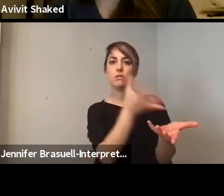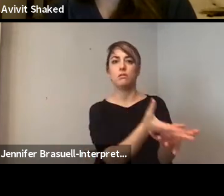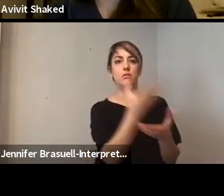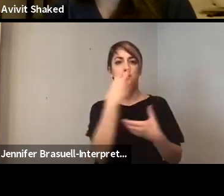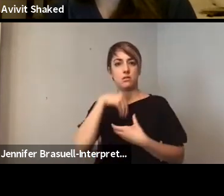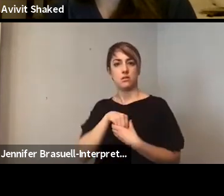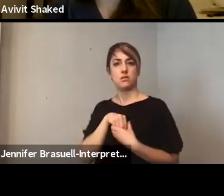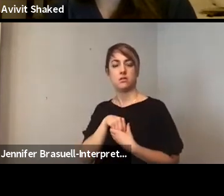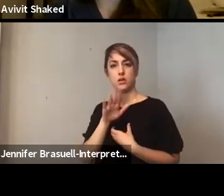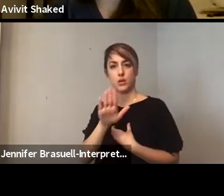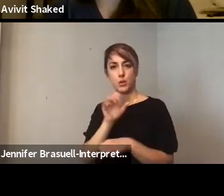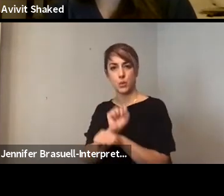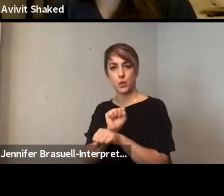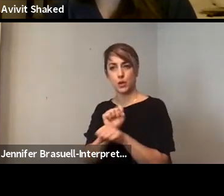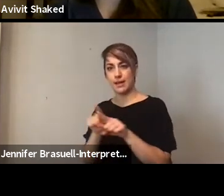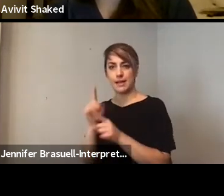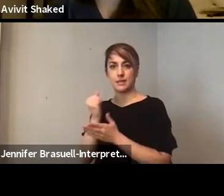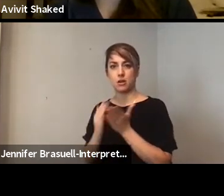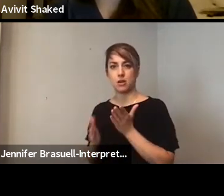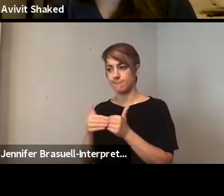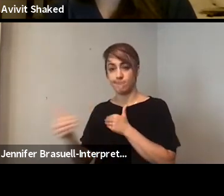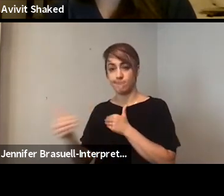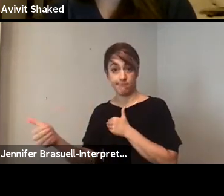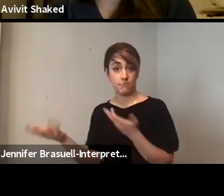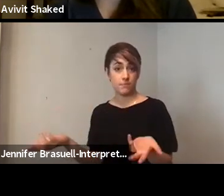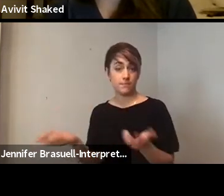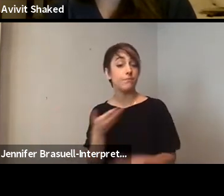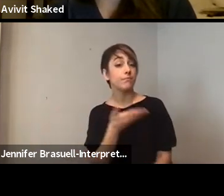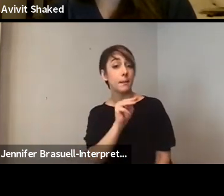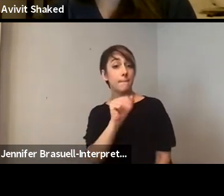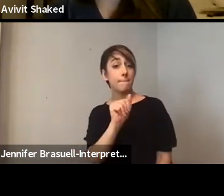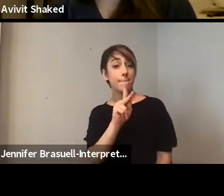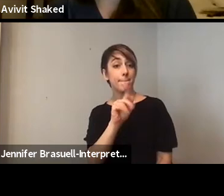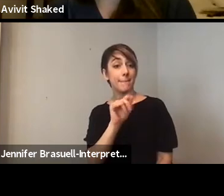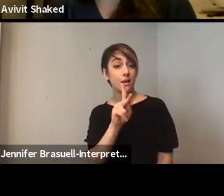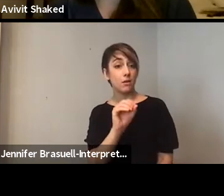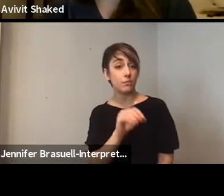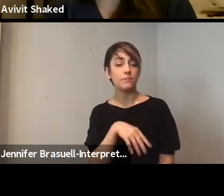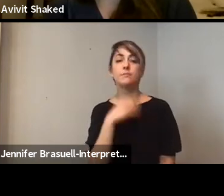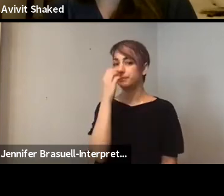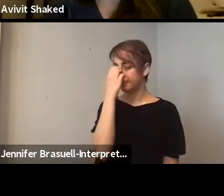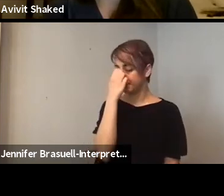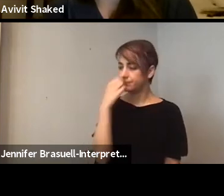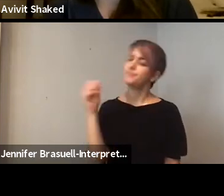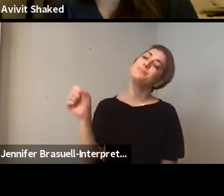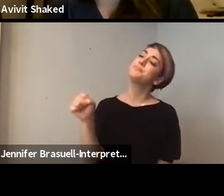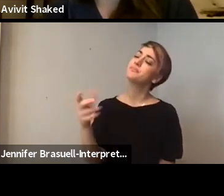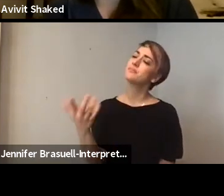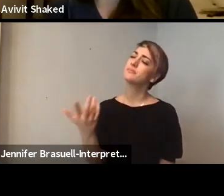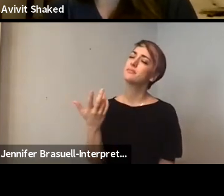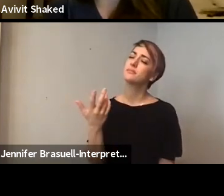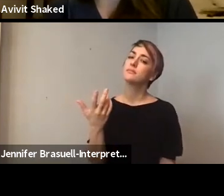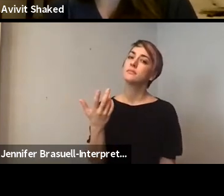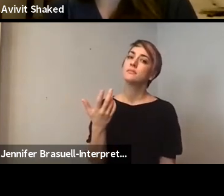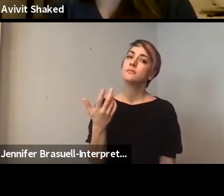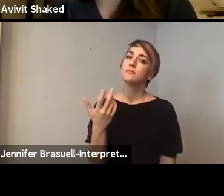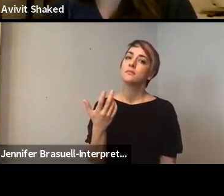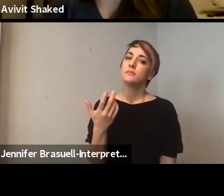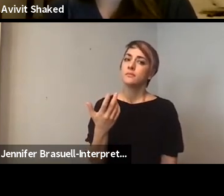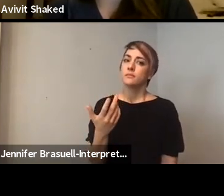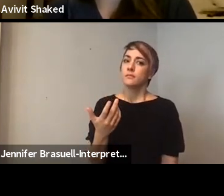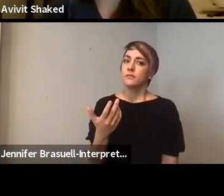Mackie? Yeah, I thought like what I gained was it was very useful to do rehearsal on Zoom because we